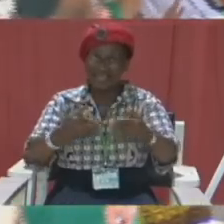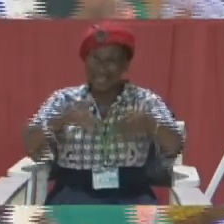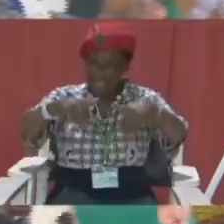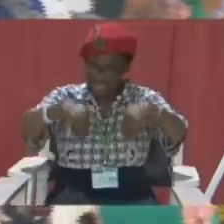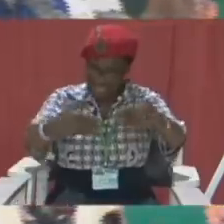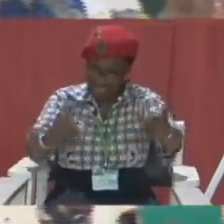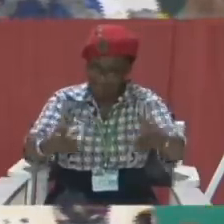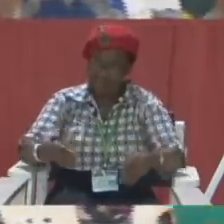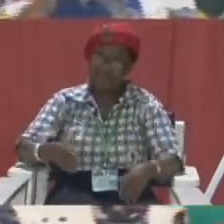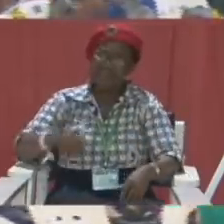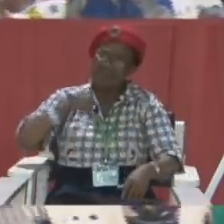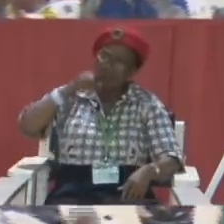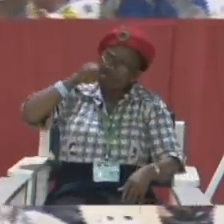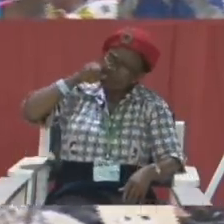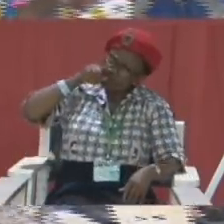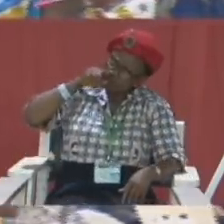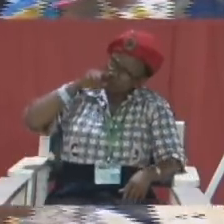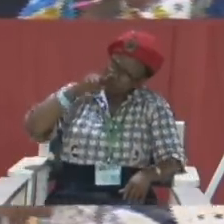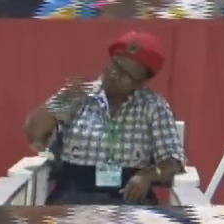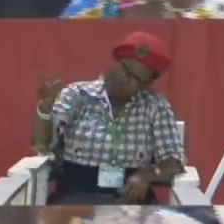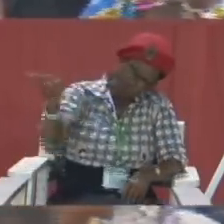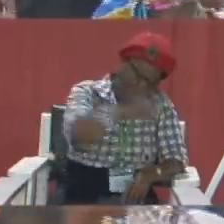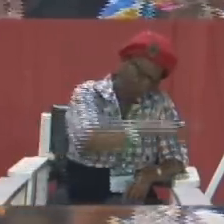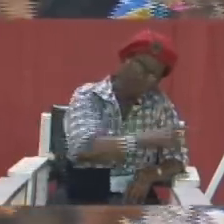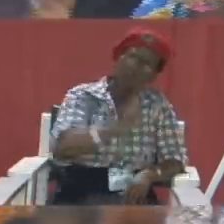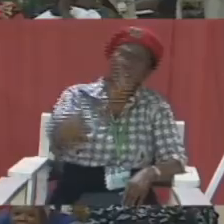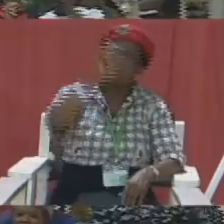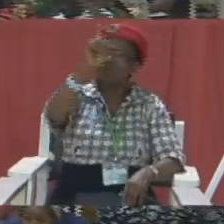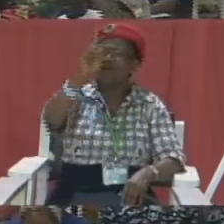On owo fun ni kan laipe.